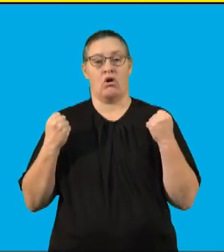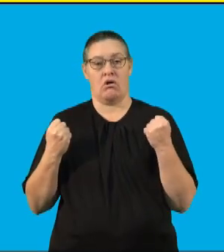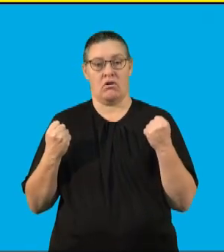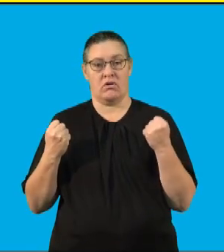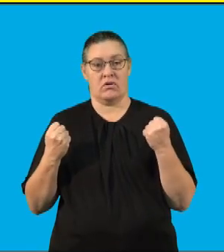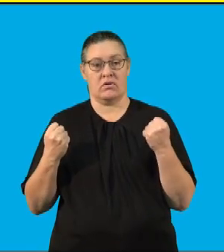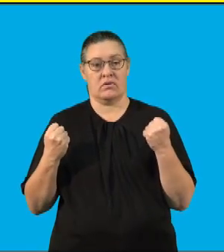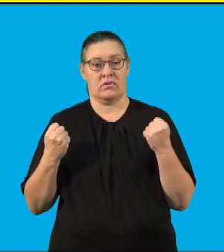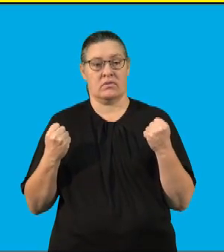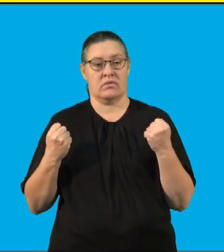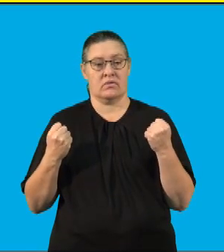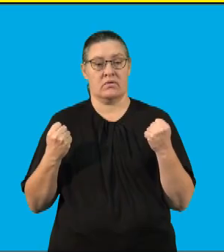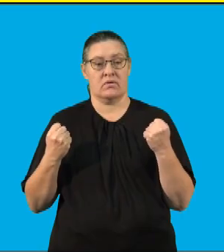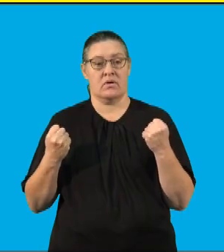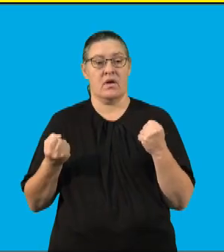is stronger